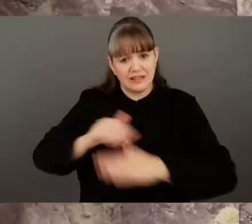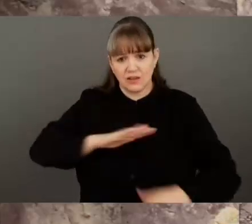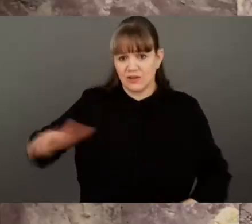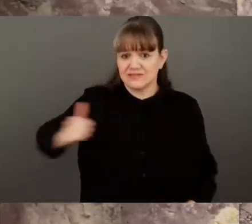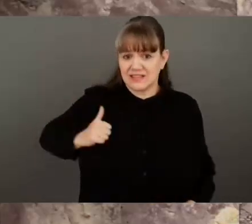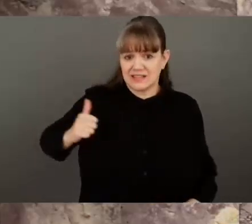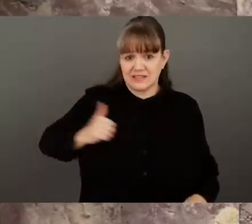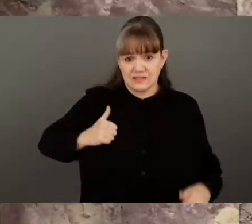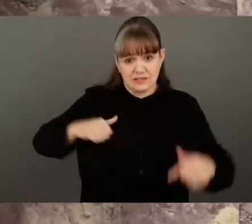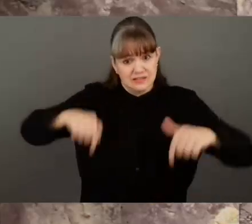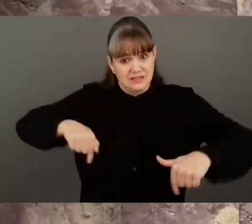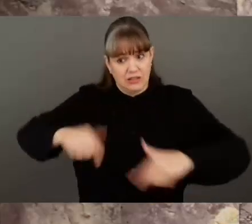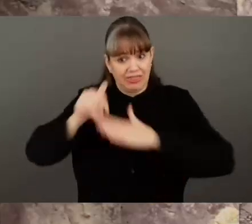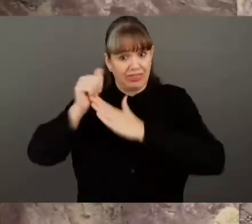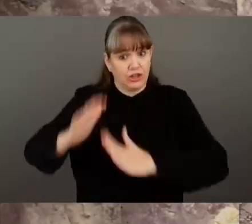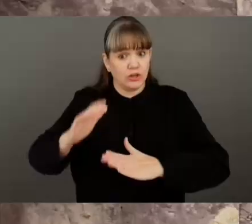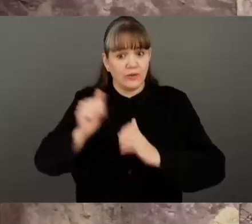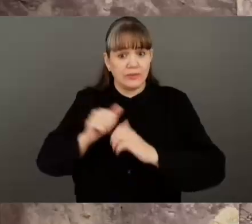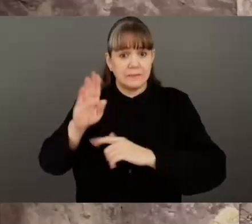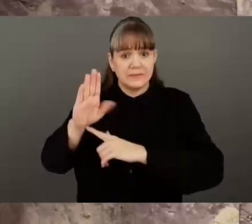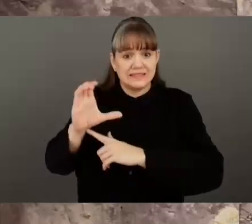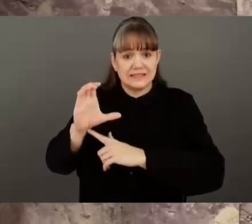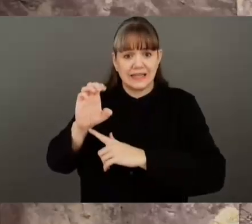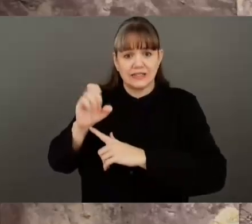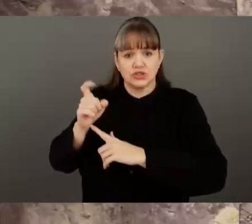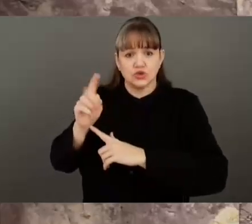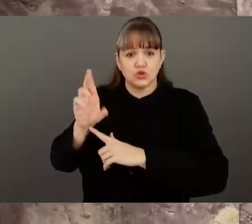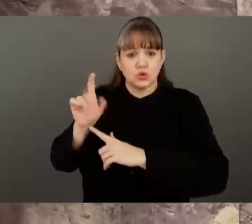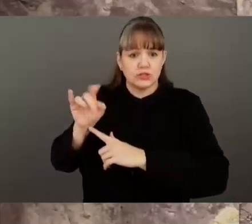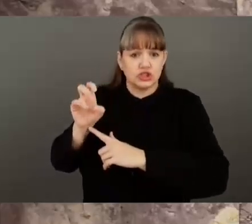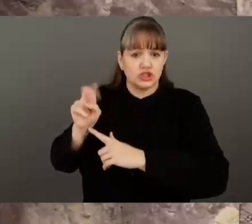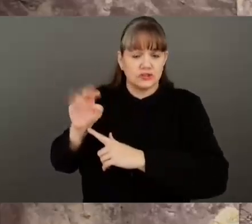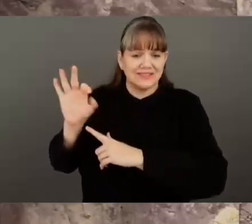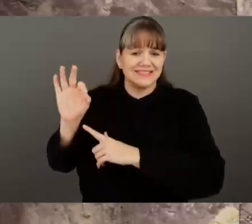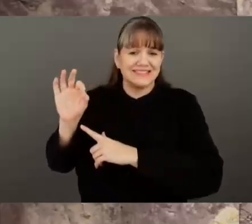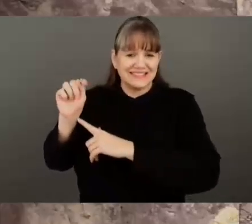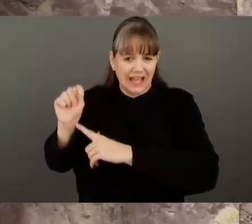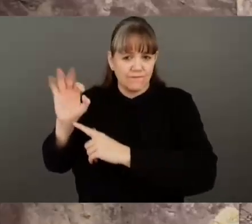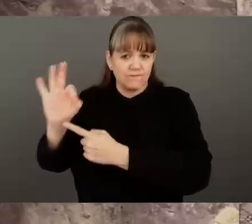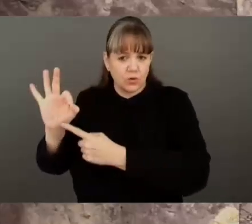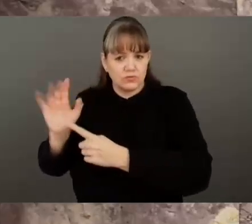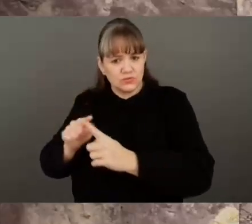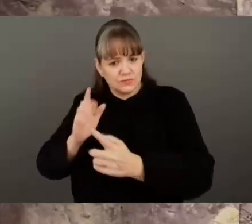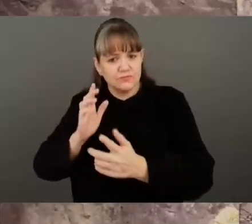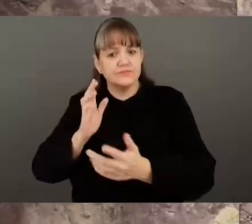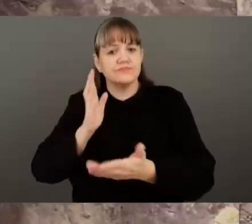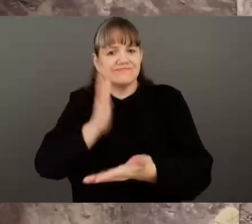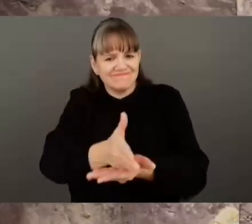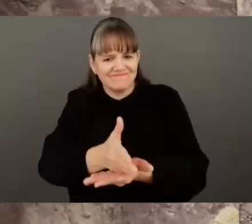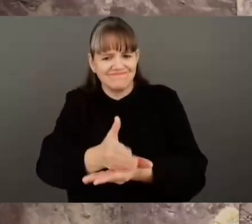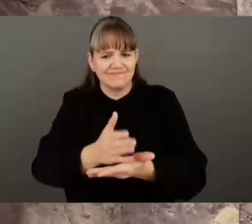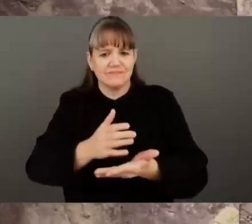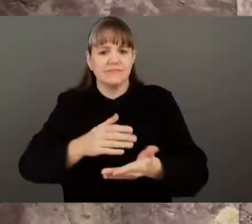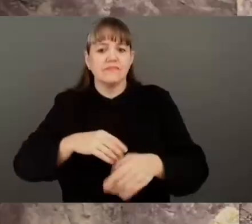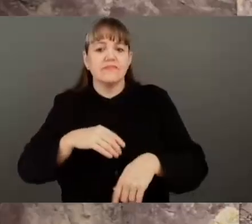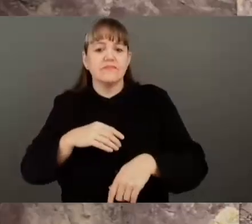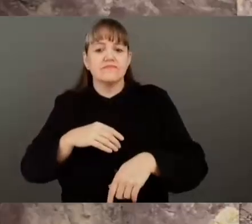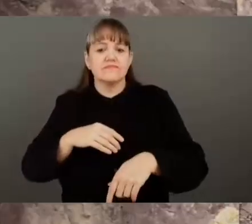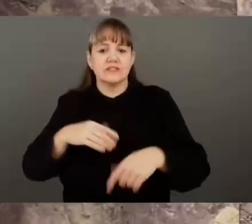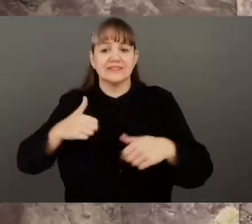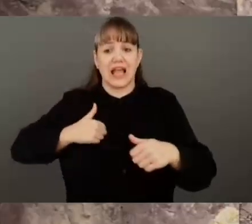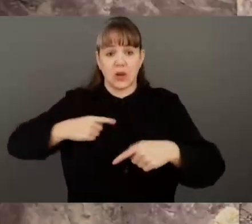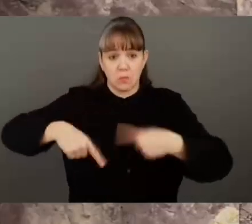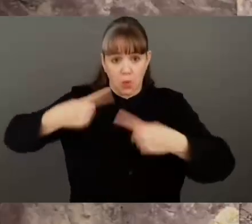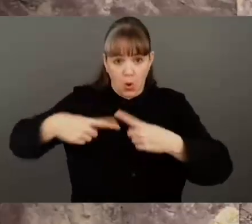Extortion Task Force, with the involvement of Canada Border Service Agencies, which now other jurisdictions who are wrestling with these